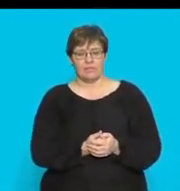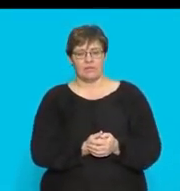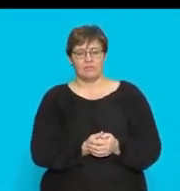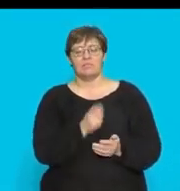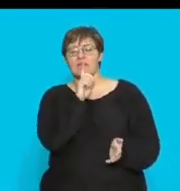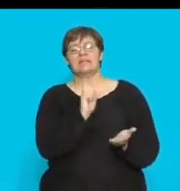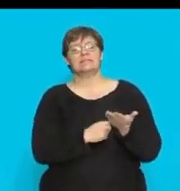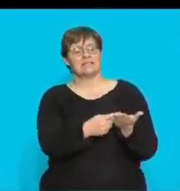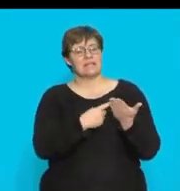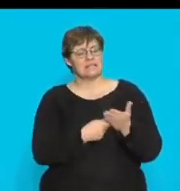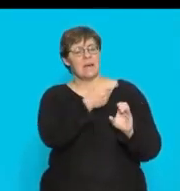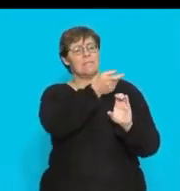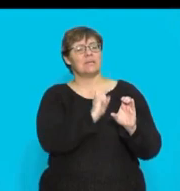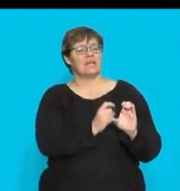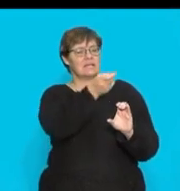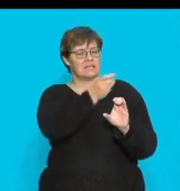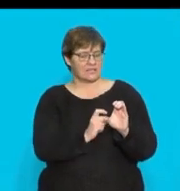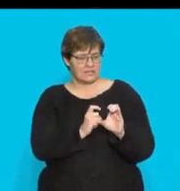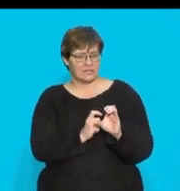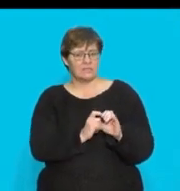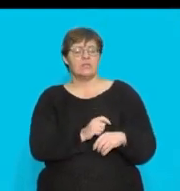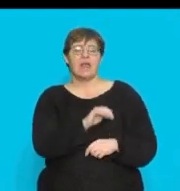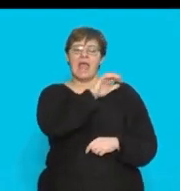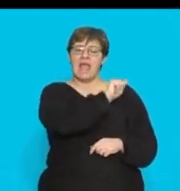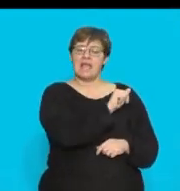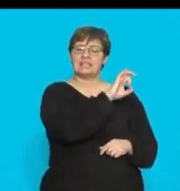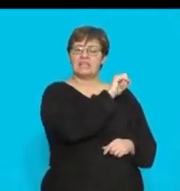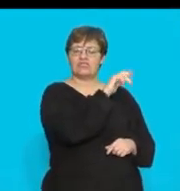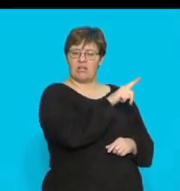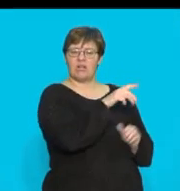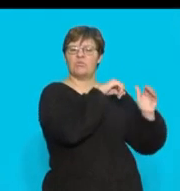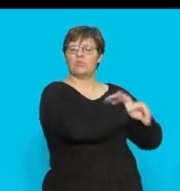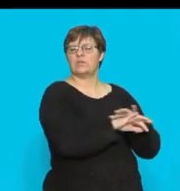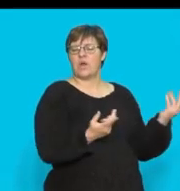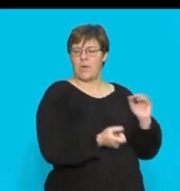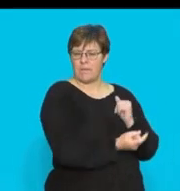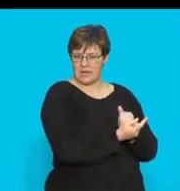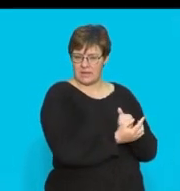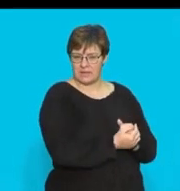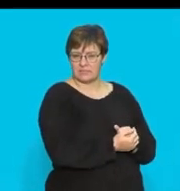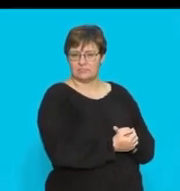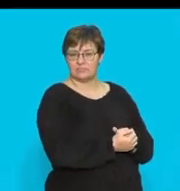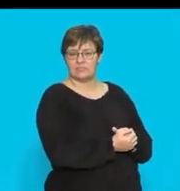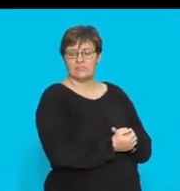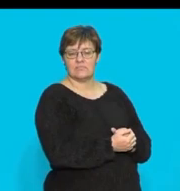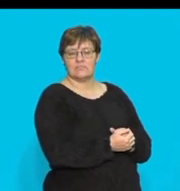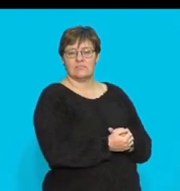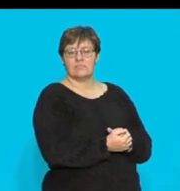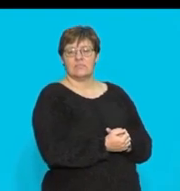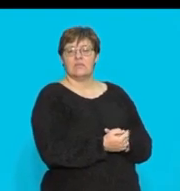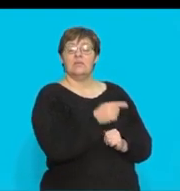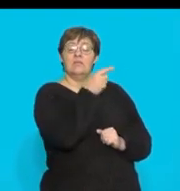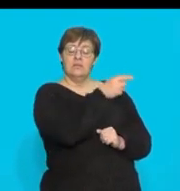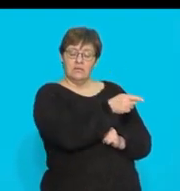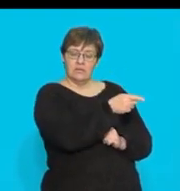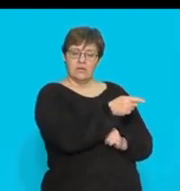discuss how the potato undergoes asexual reproduction. So we go and we have a look, guys, and we